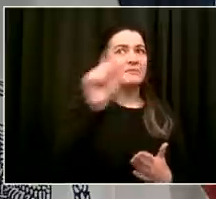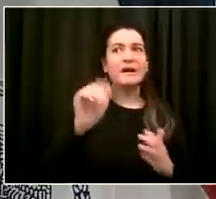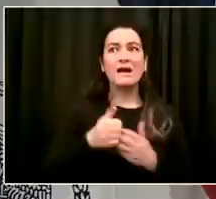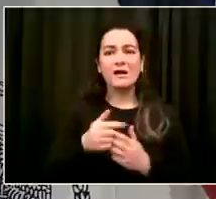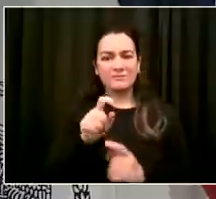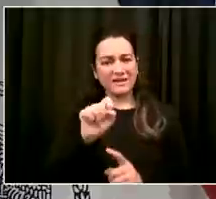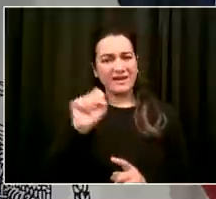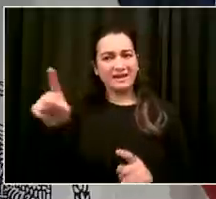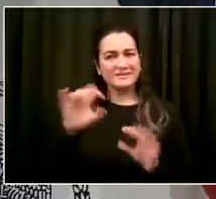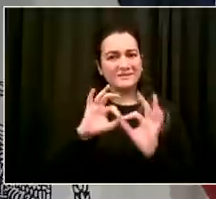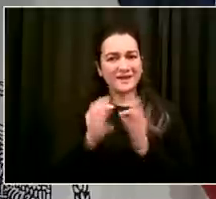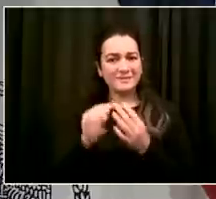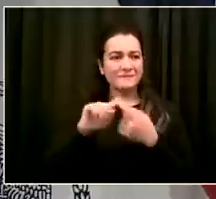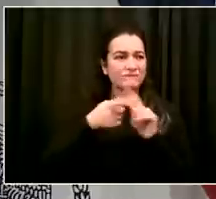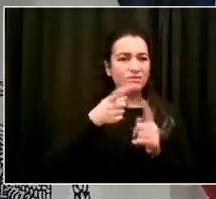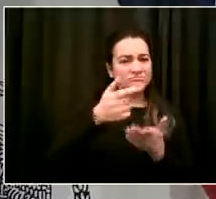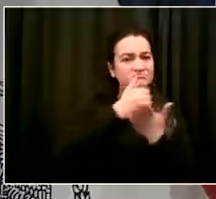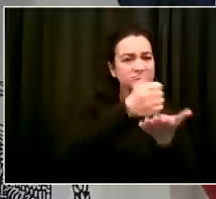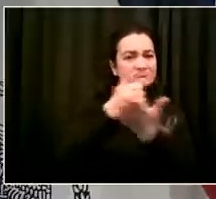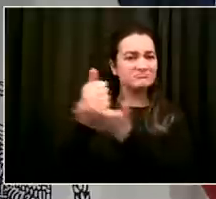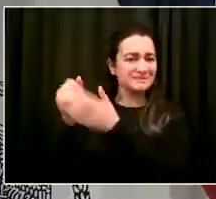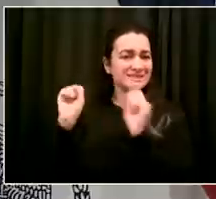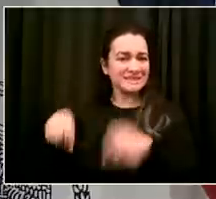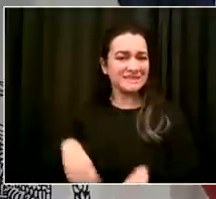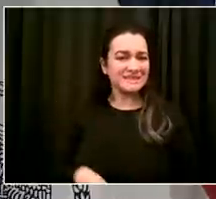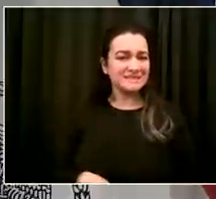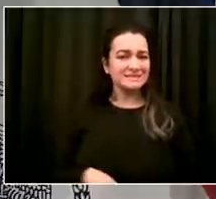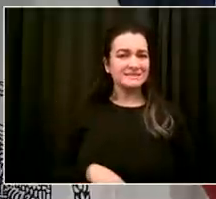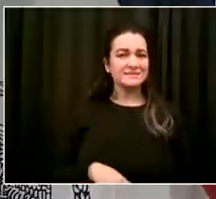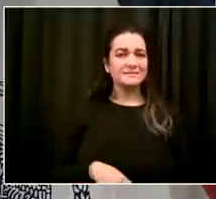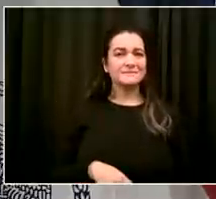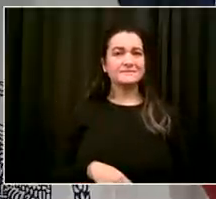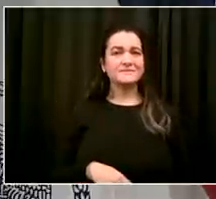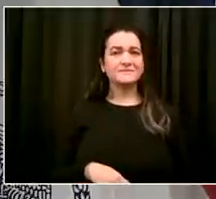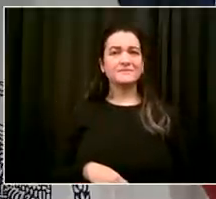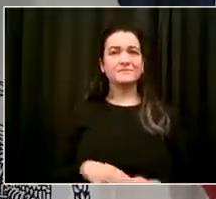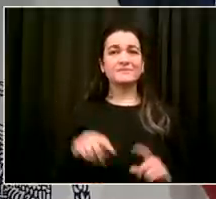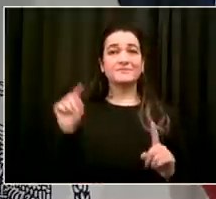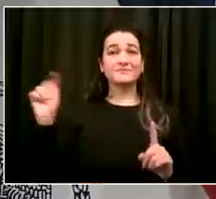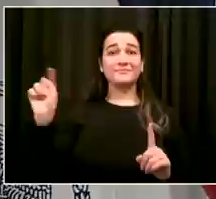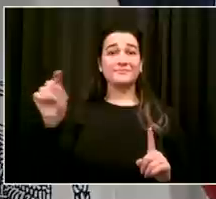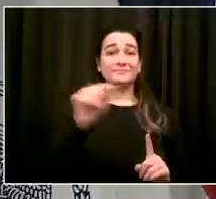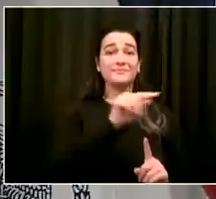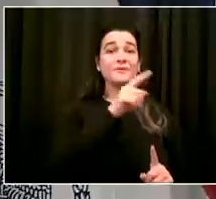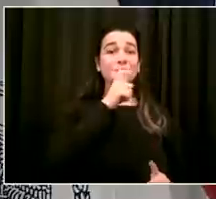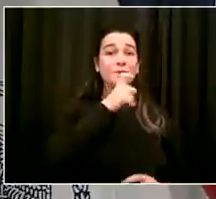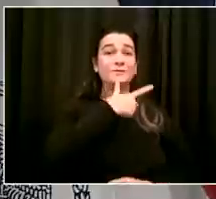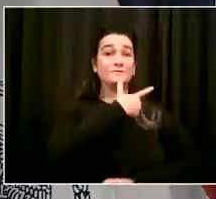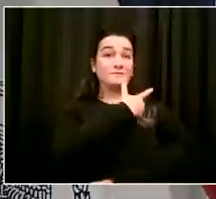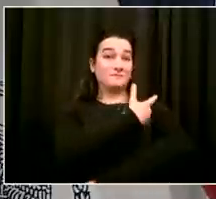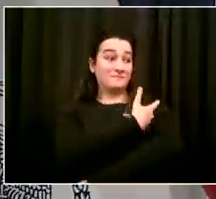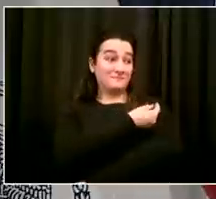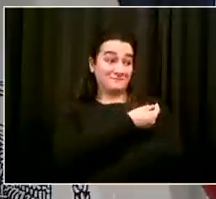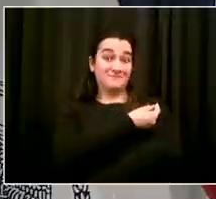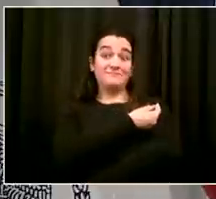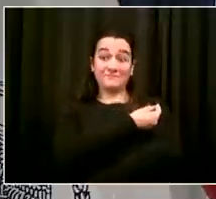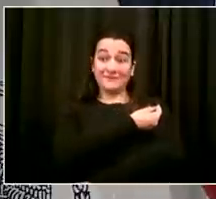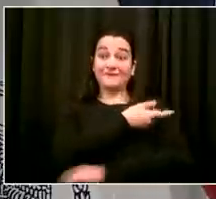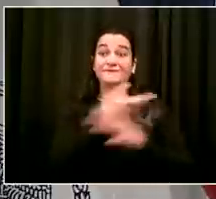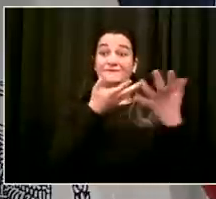So right now, I want to make sure we use every single dose as quickly as possible. but we're all going to have to fight together to make sure we get